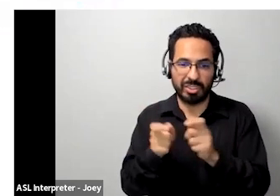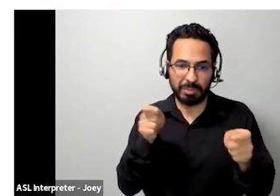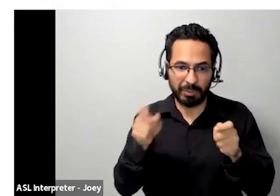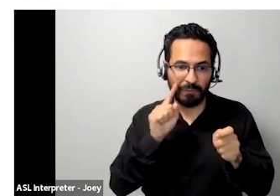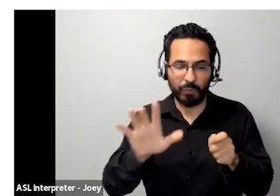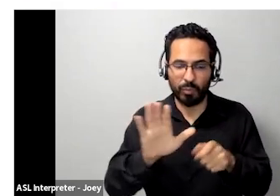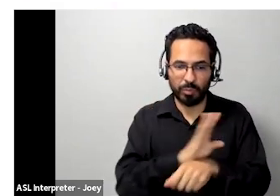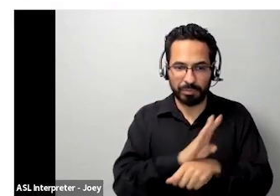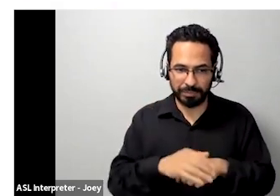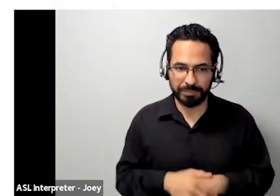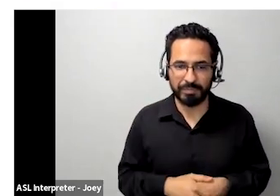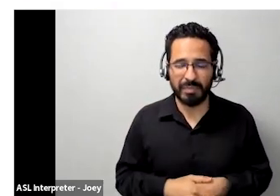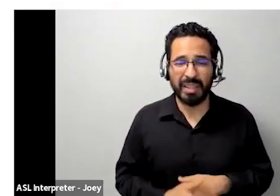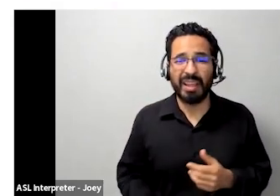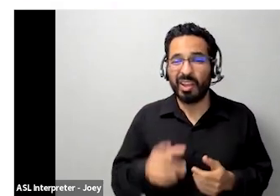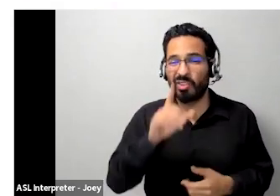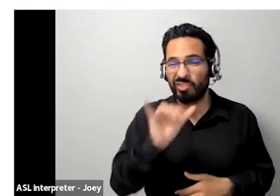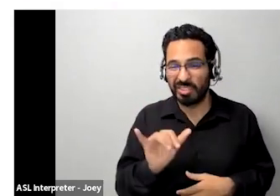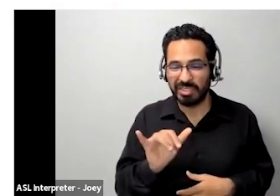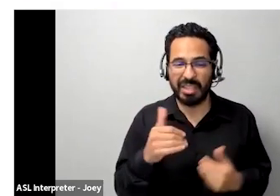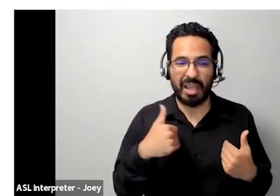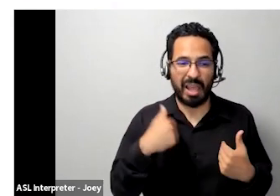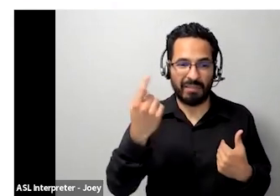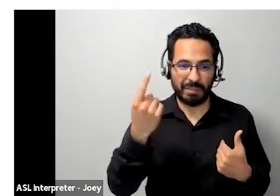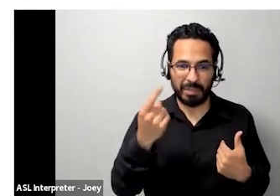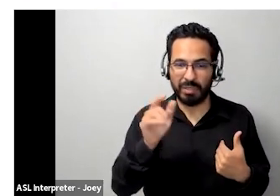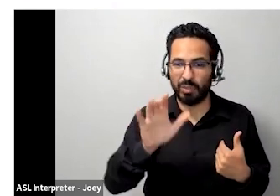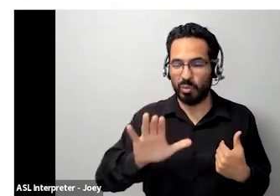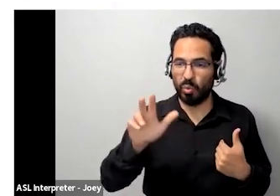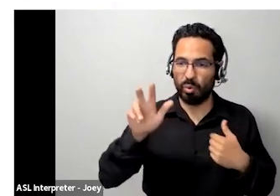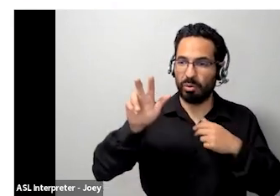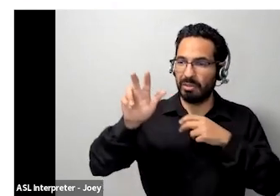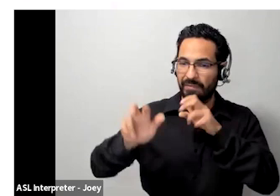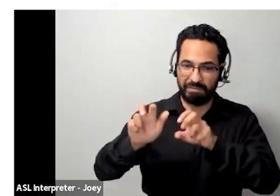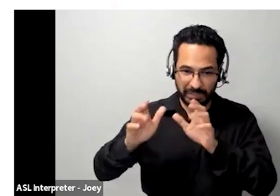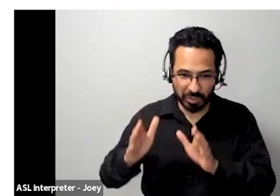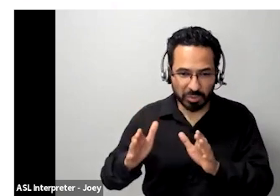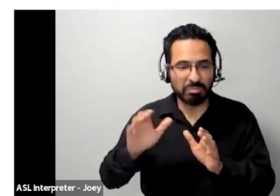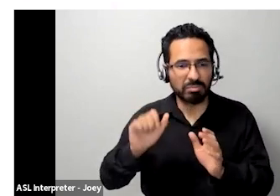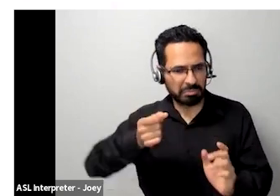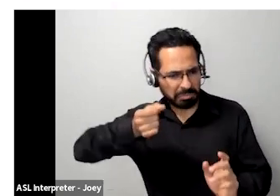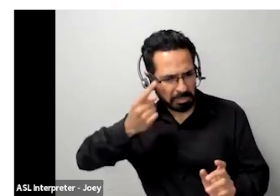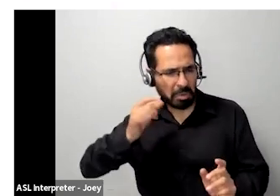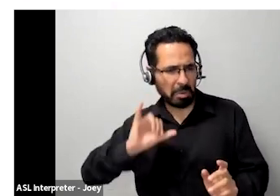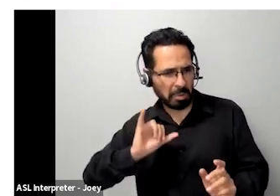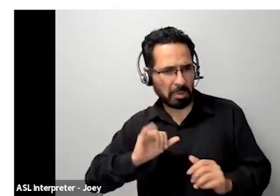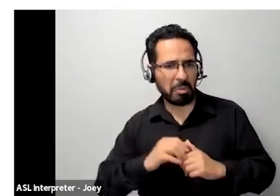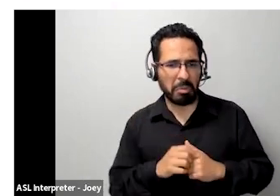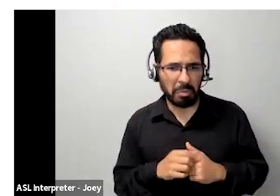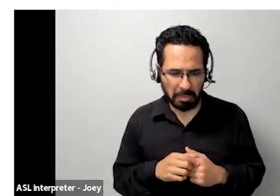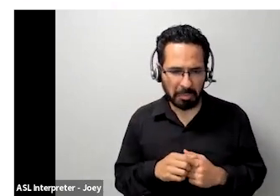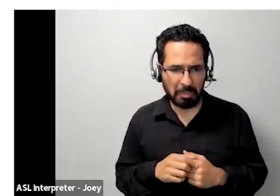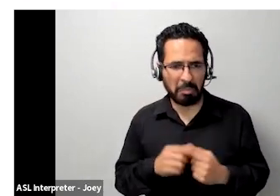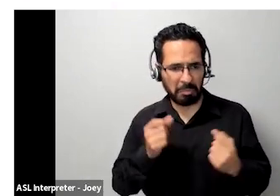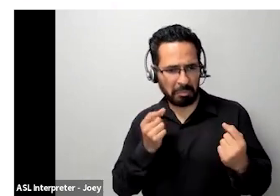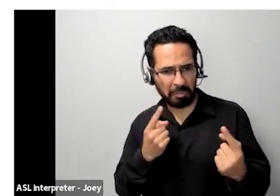organization. And really have something that your stakeholders can really very much identify with. And I know that you've often